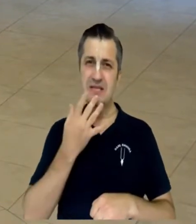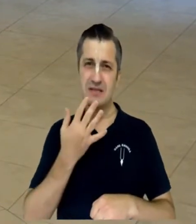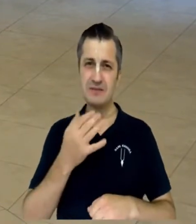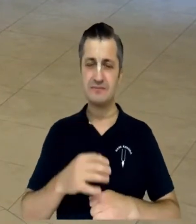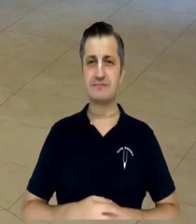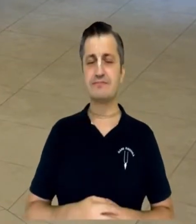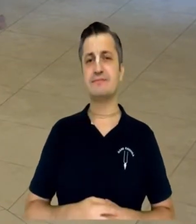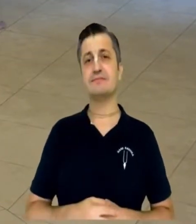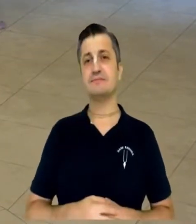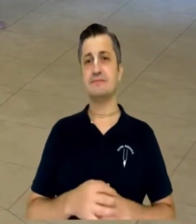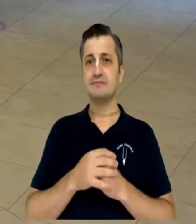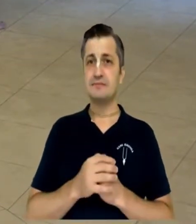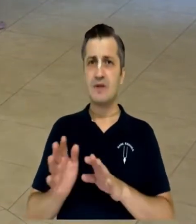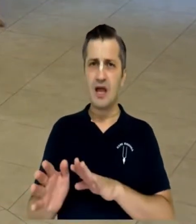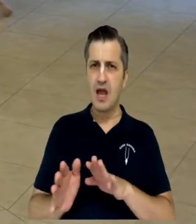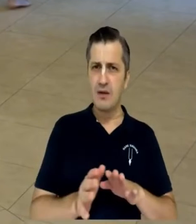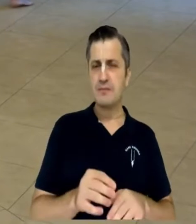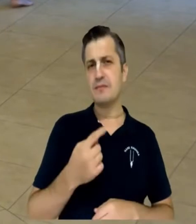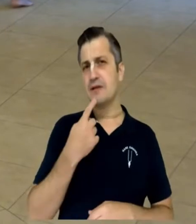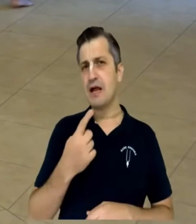think there's like 3 types of mistakes.